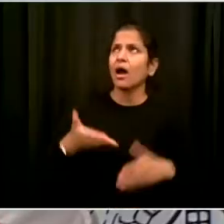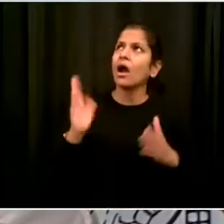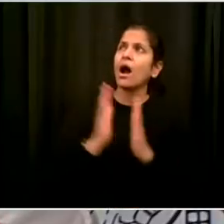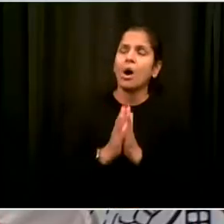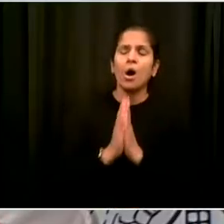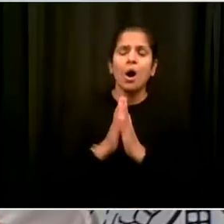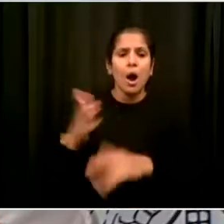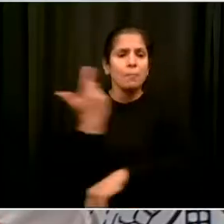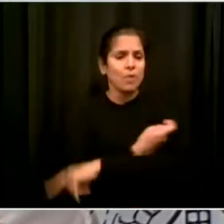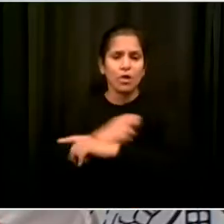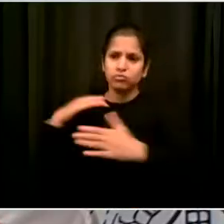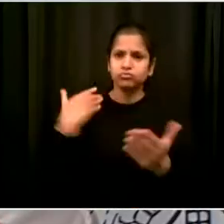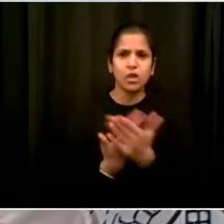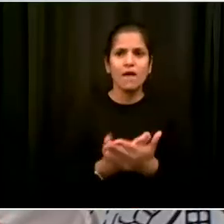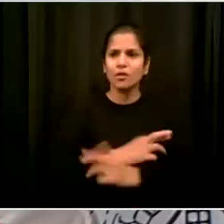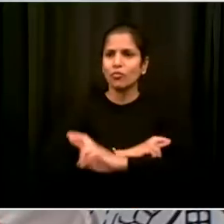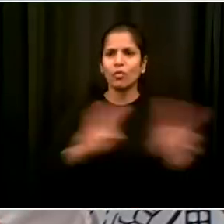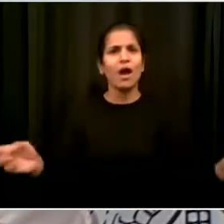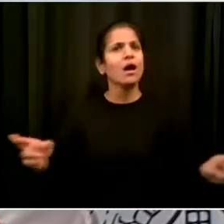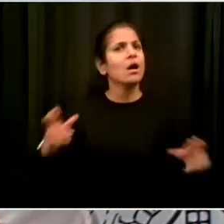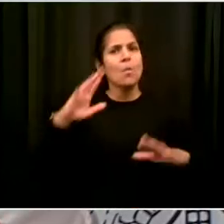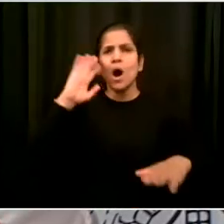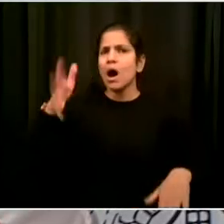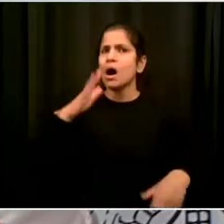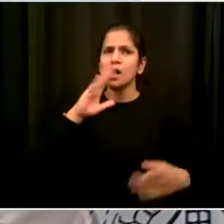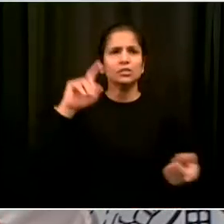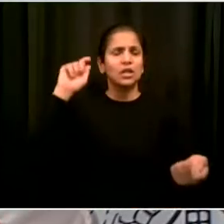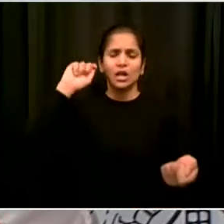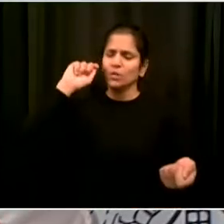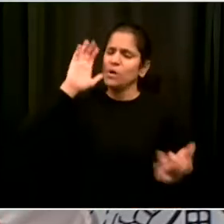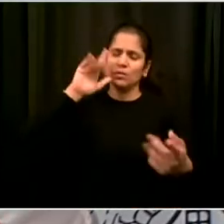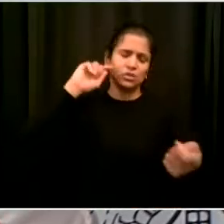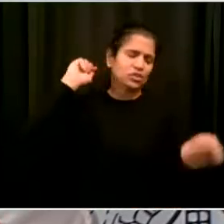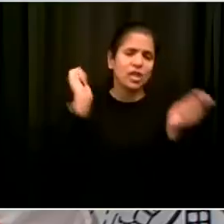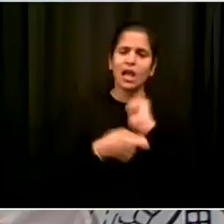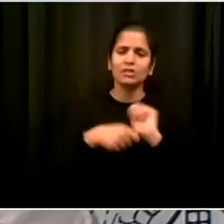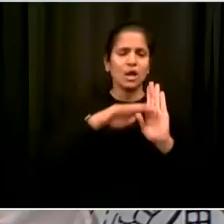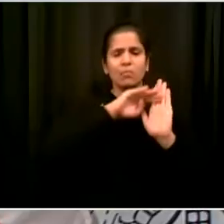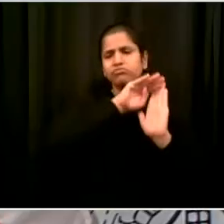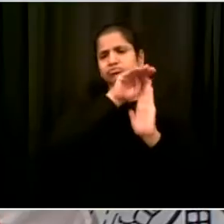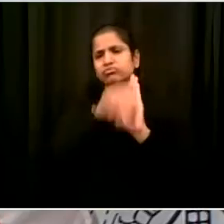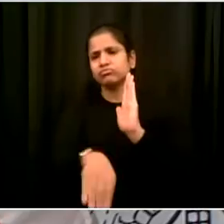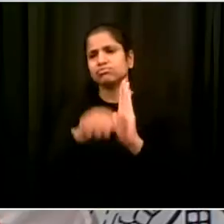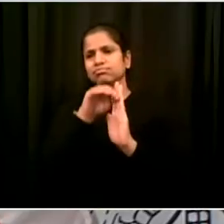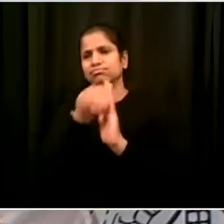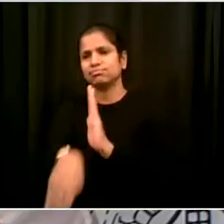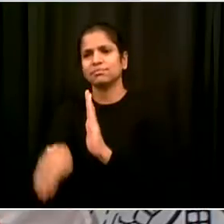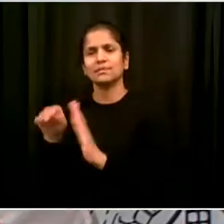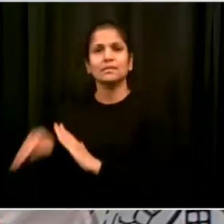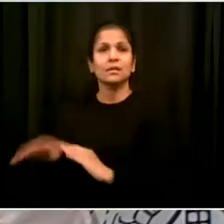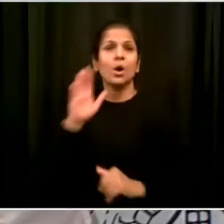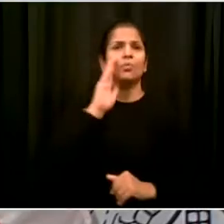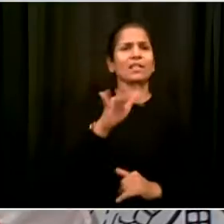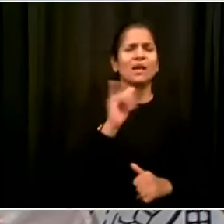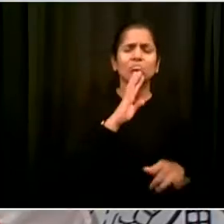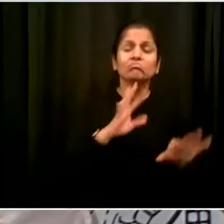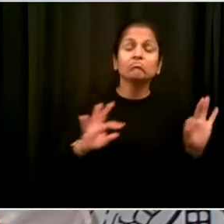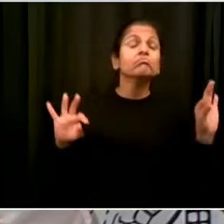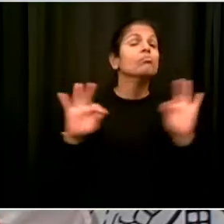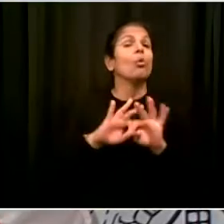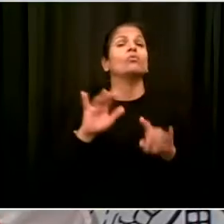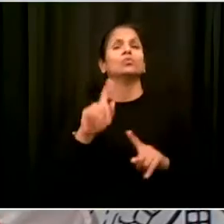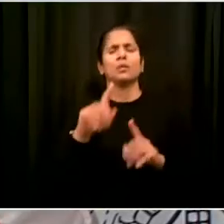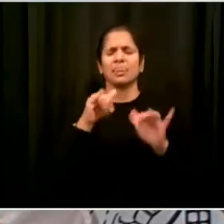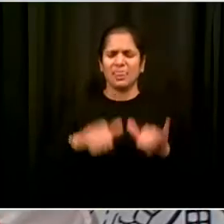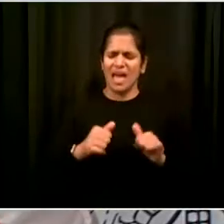change everything. This is a crucial moment, and I'm going to say it every chance I get. Everyone has to be part of this.